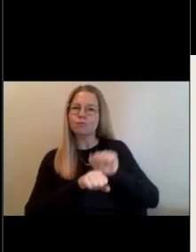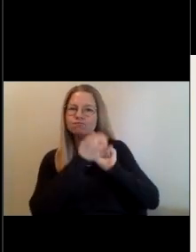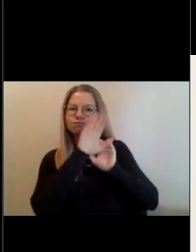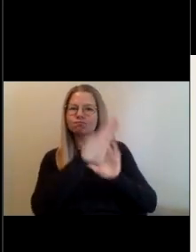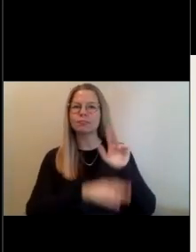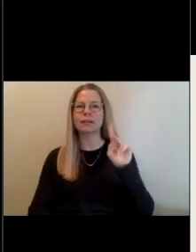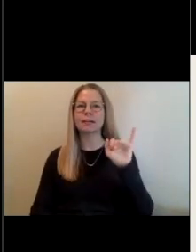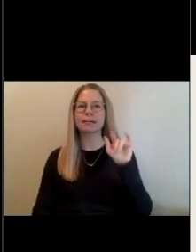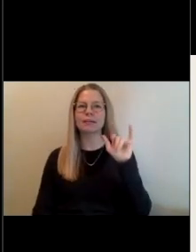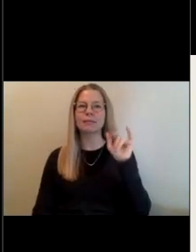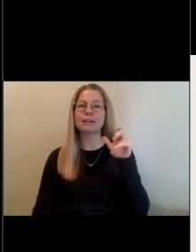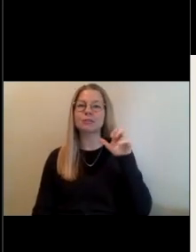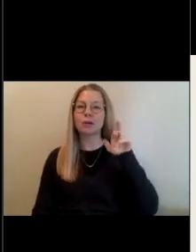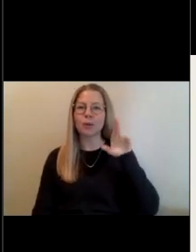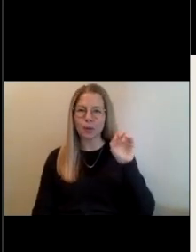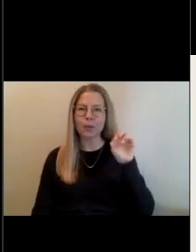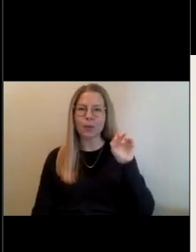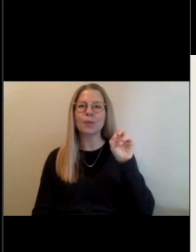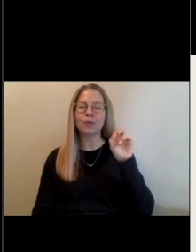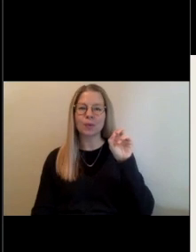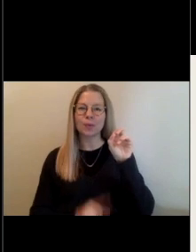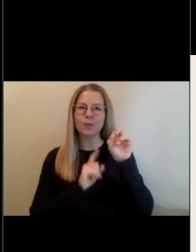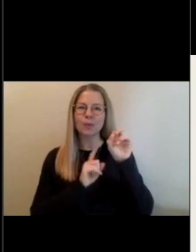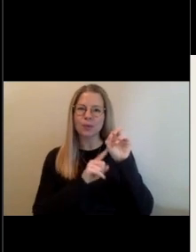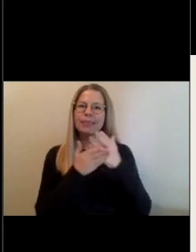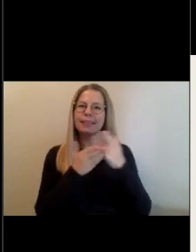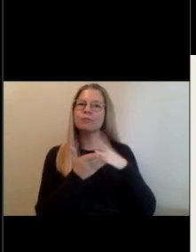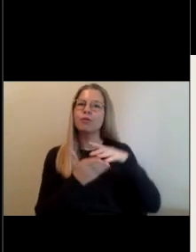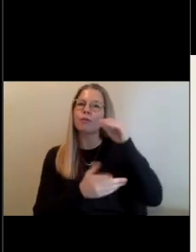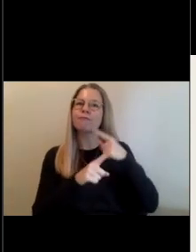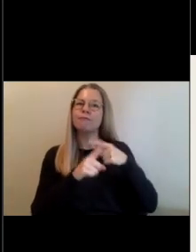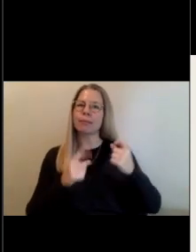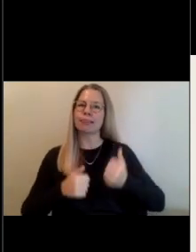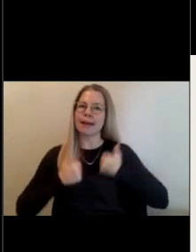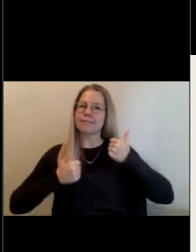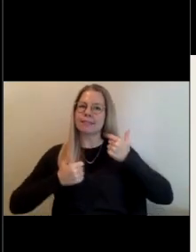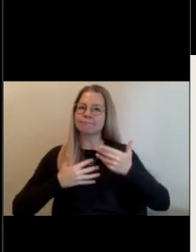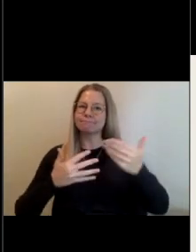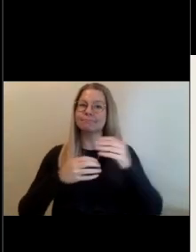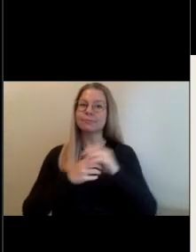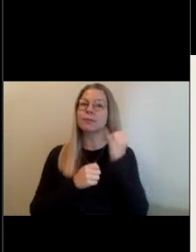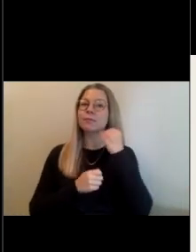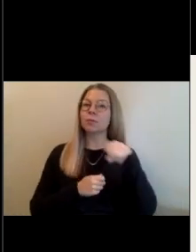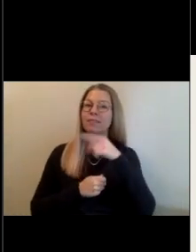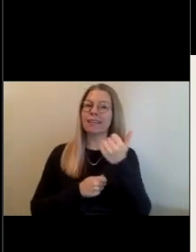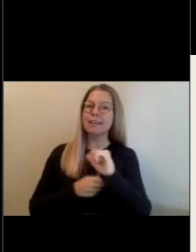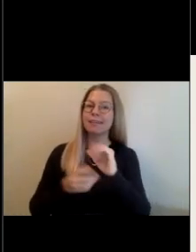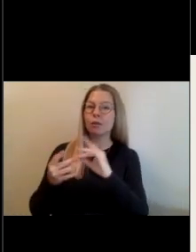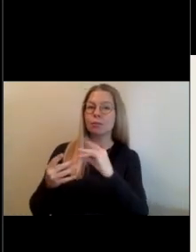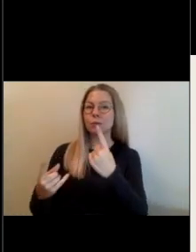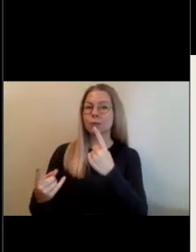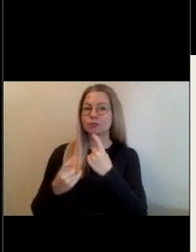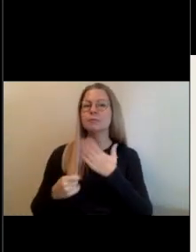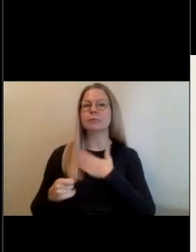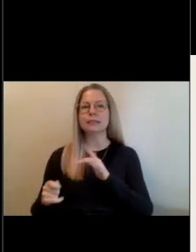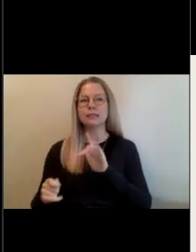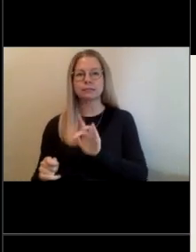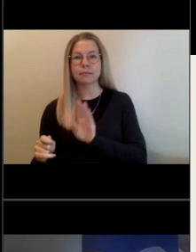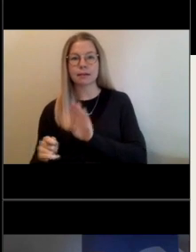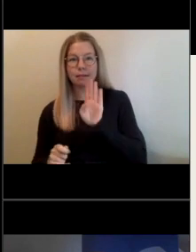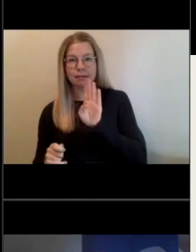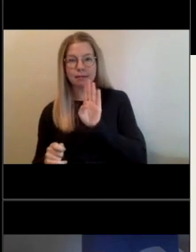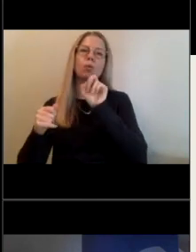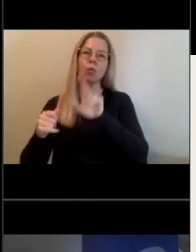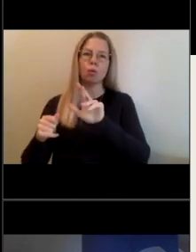answer. So if you have any questions, please hit raise your hand button or leave a question in the chat box. Dr. Paton, thank you so much for